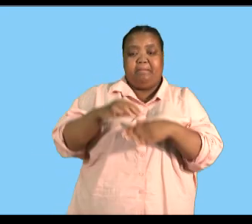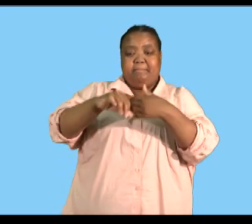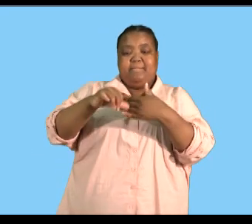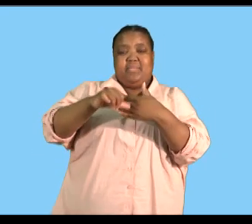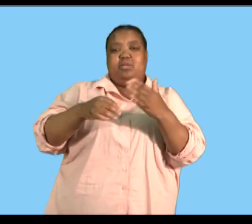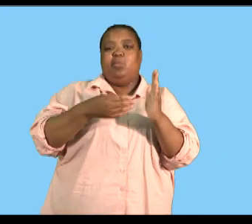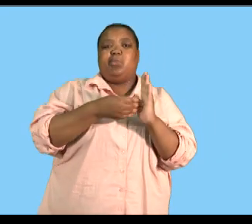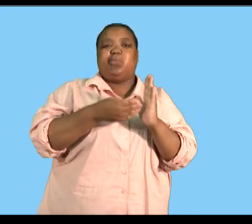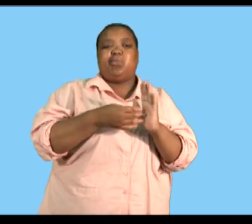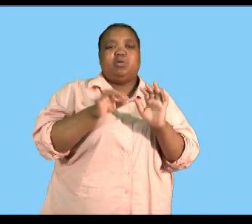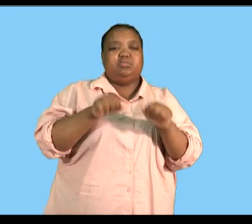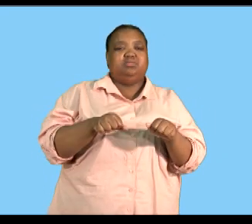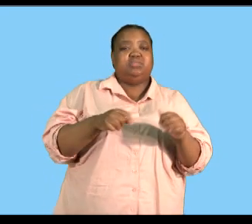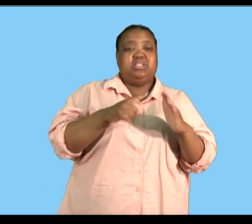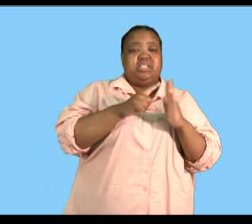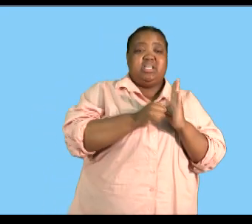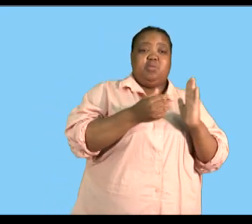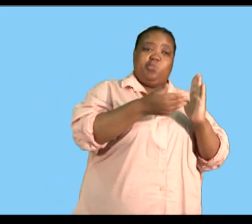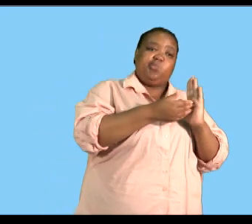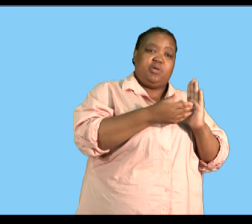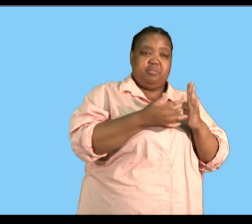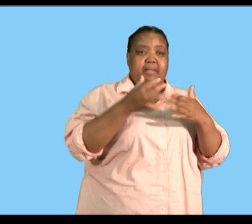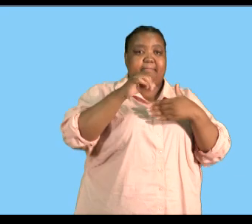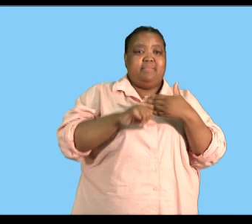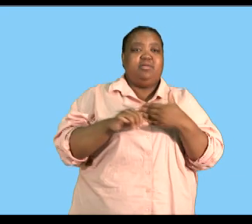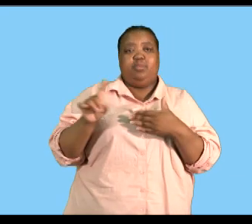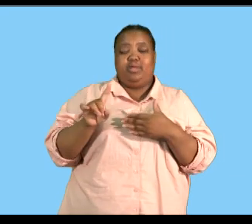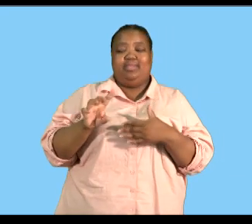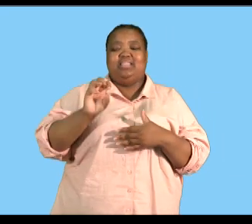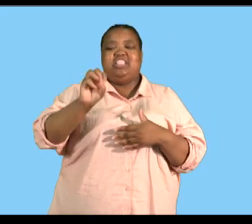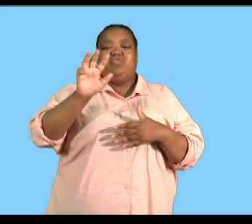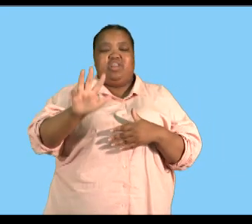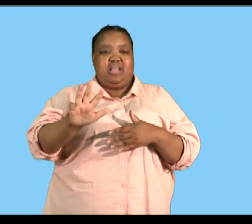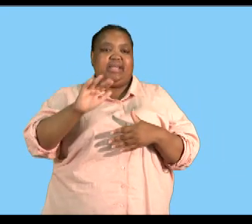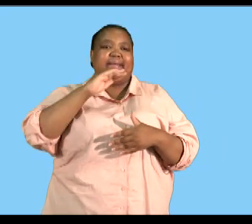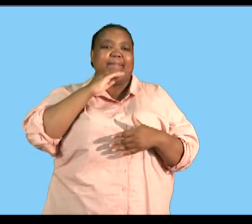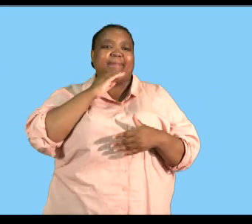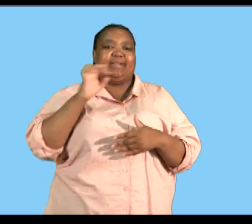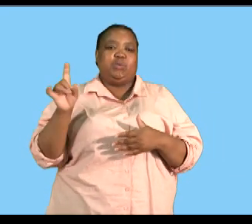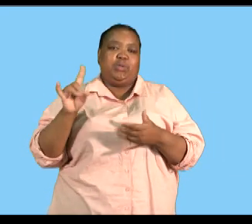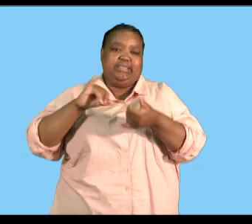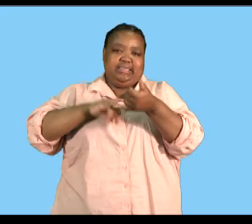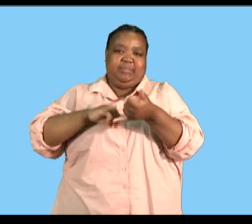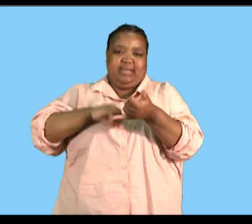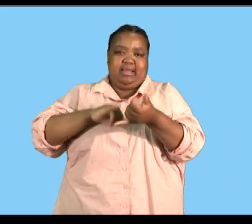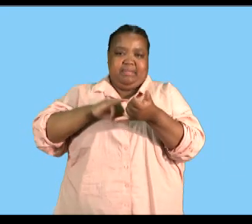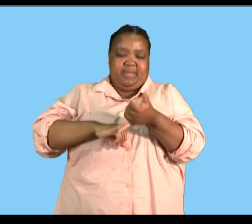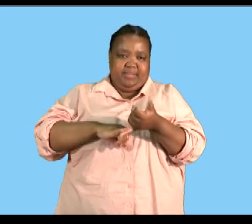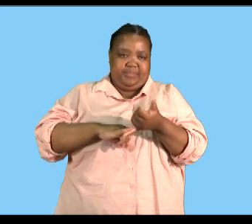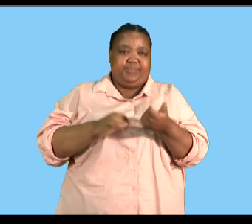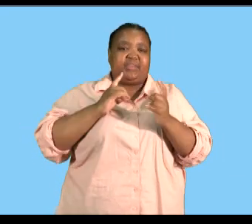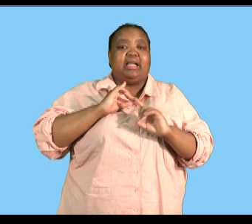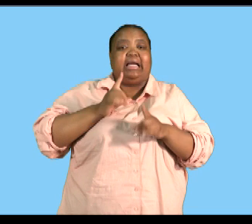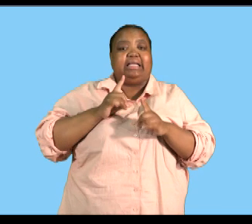is given to us, here it is, and when we look at the month, it says 09. So it's going to be